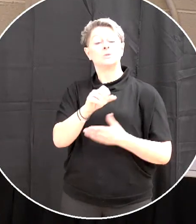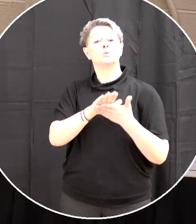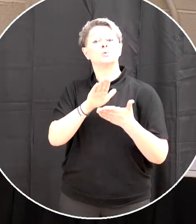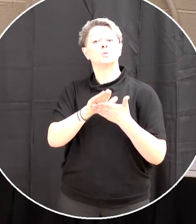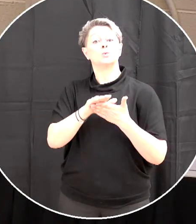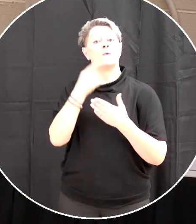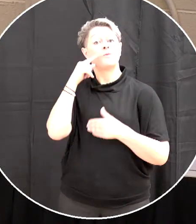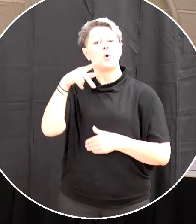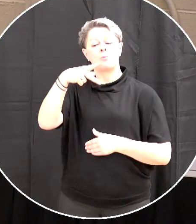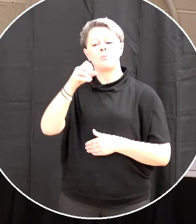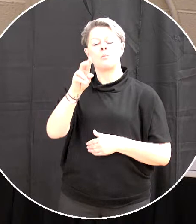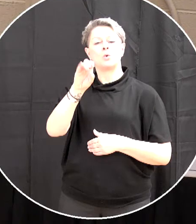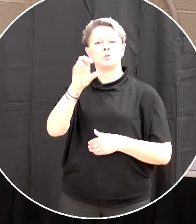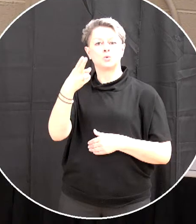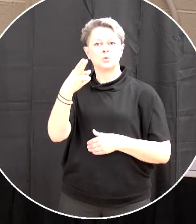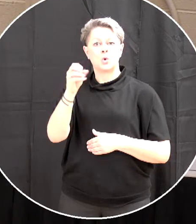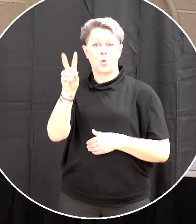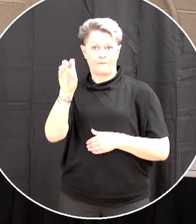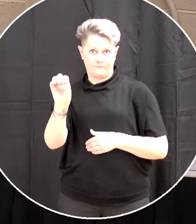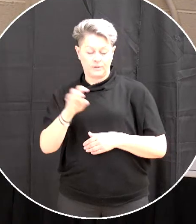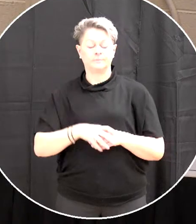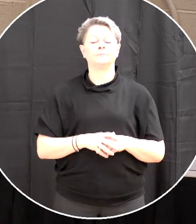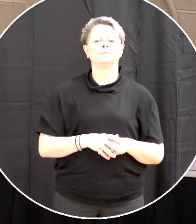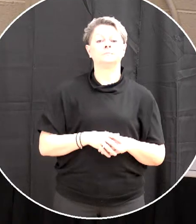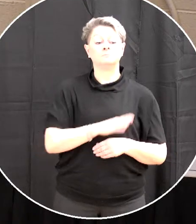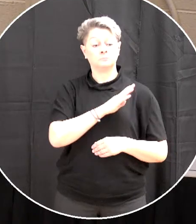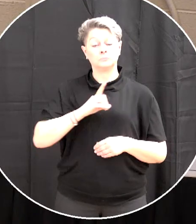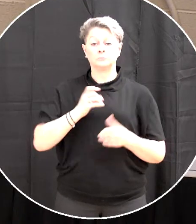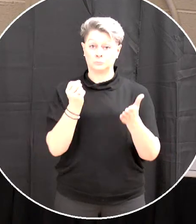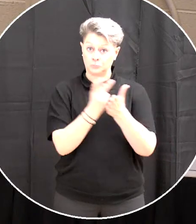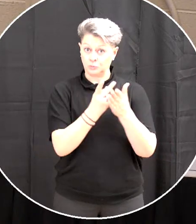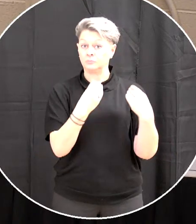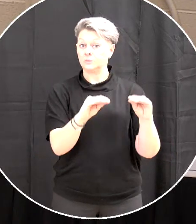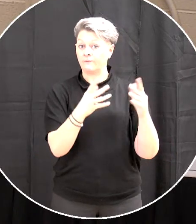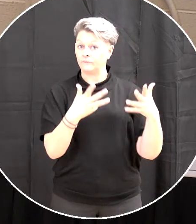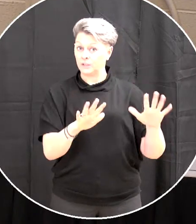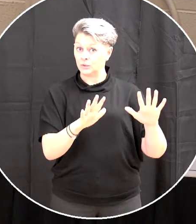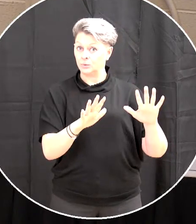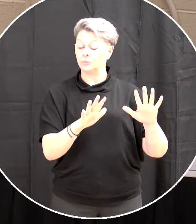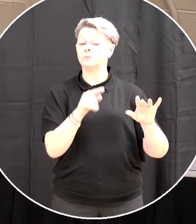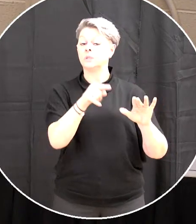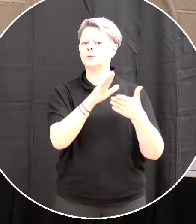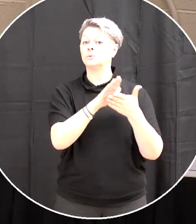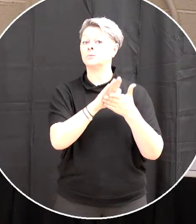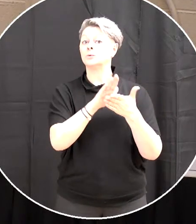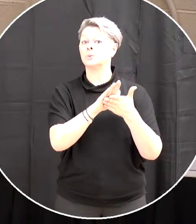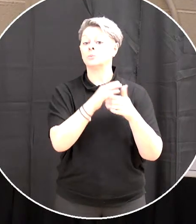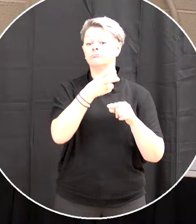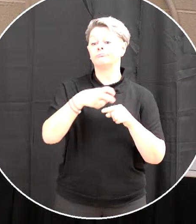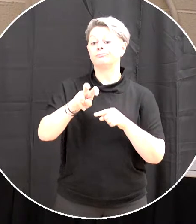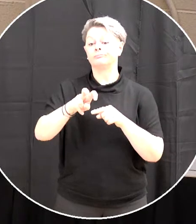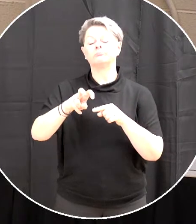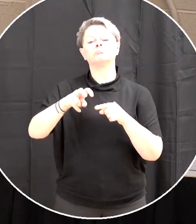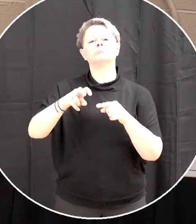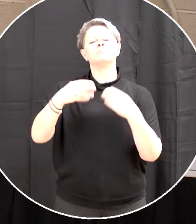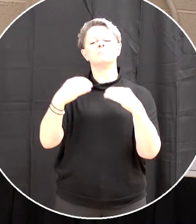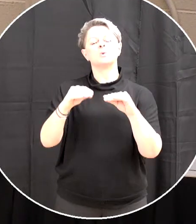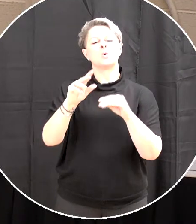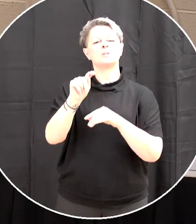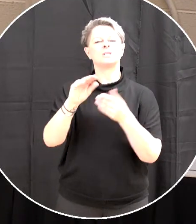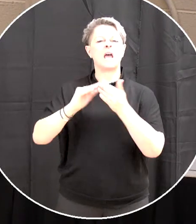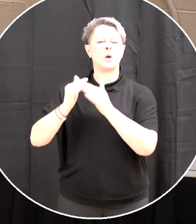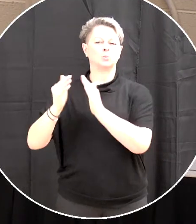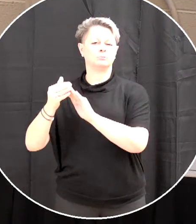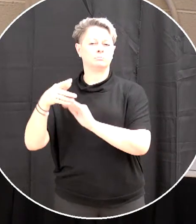Cove. The board approved the sale of the former St. Agnes School in Pooch Cove to the town of Pooch Cove for a nominal